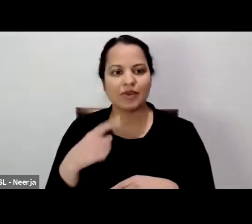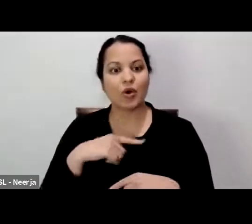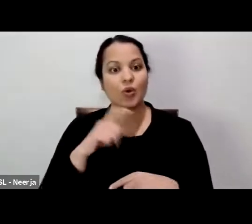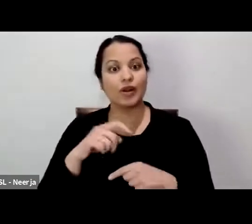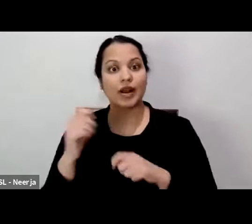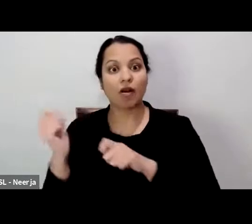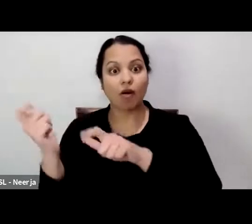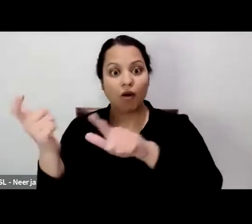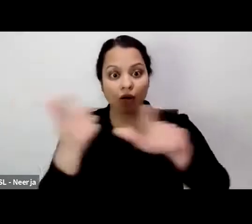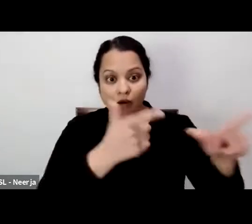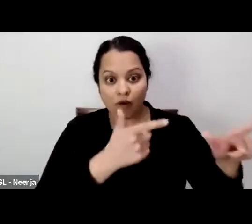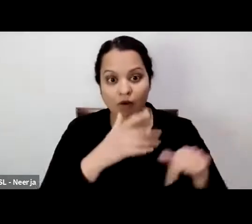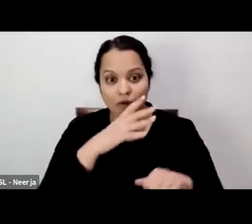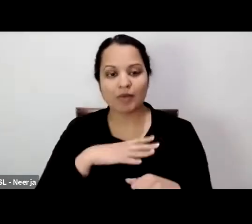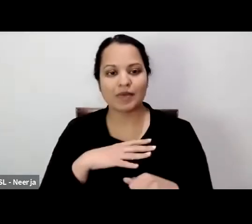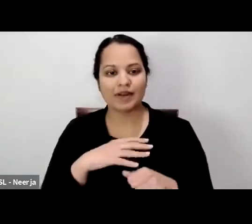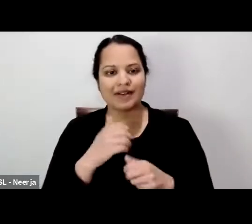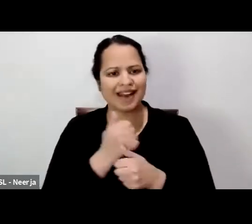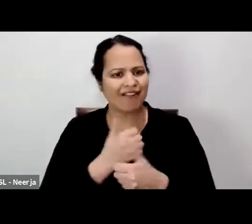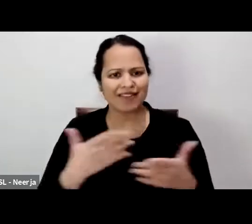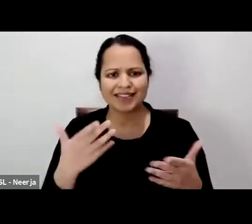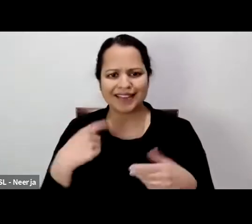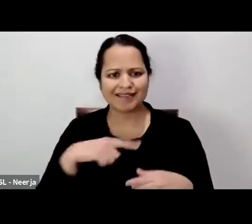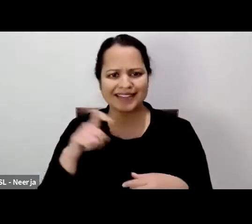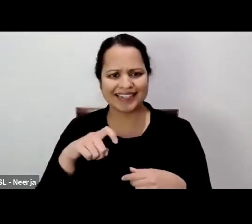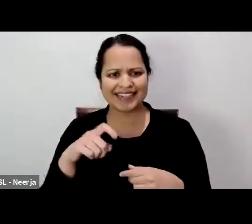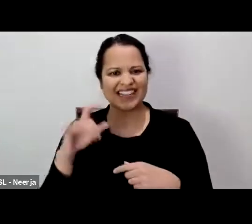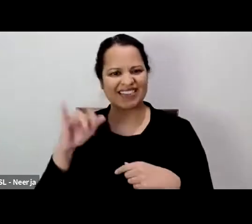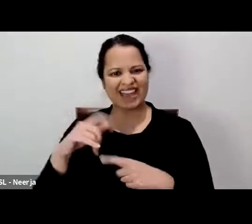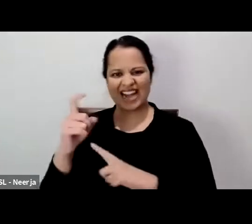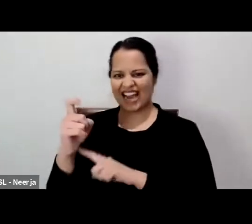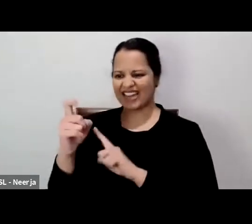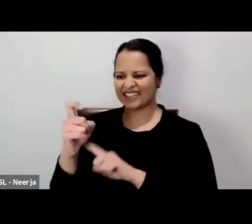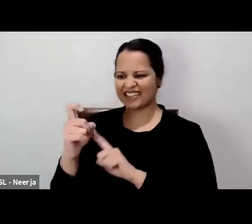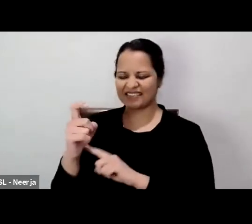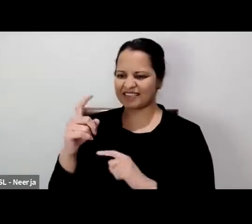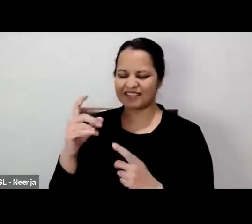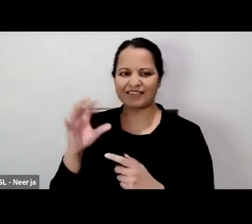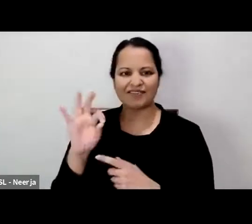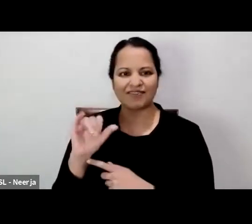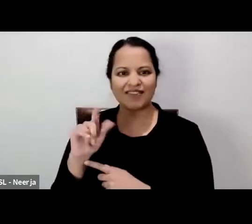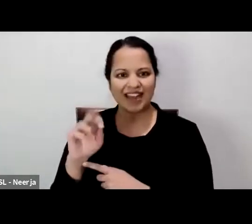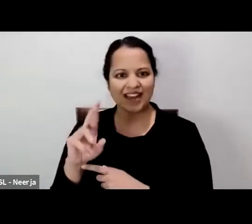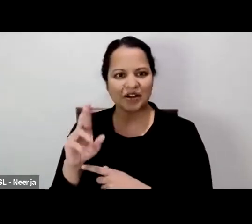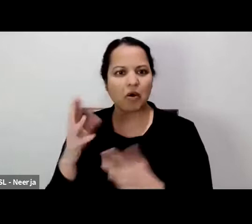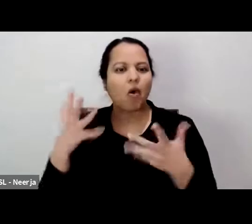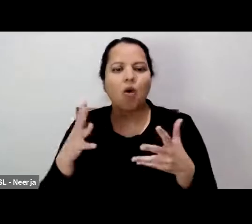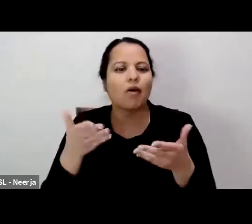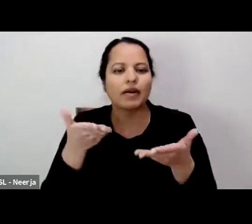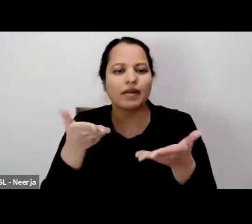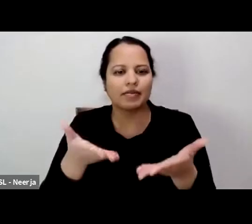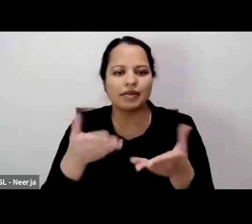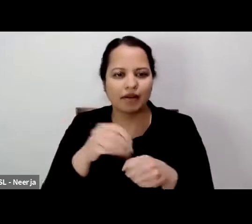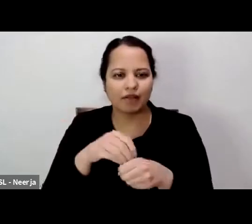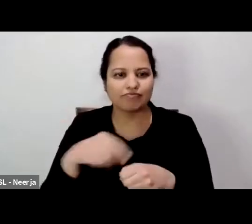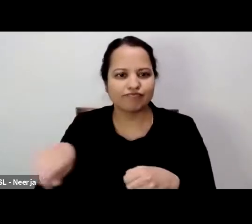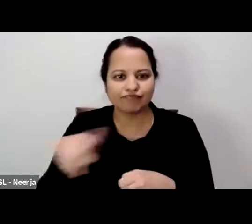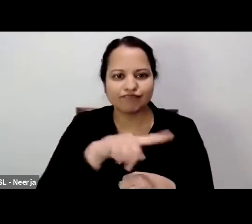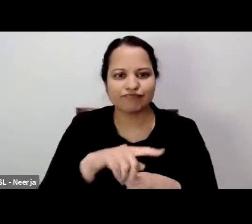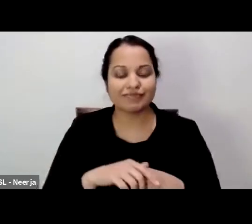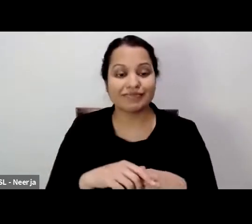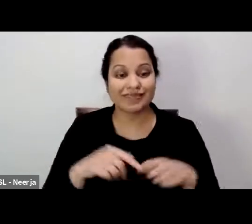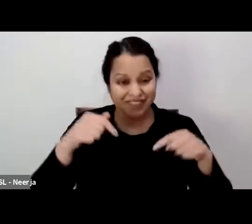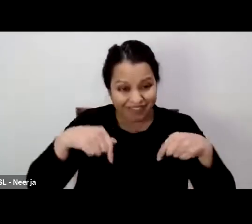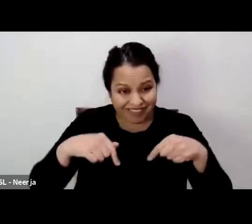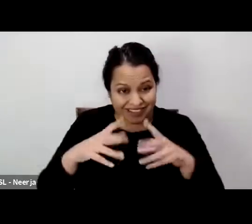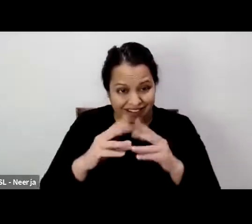factor, is already within you. So for the purposes of this conference, the X stands for the